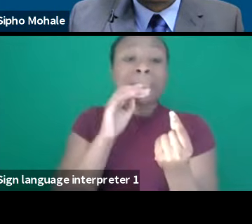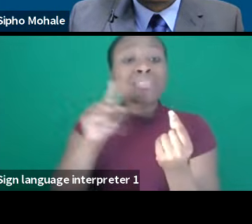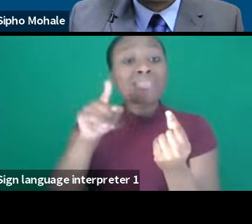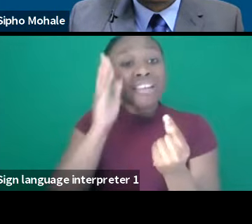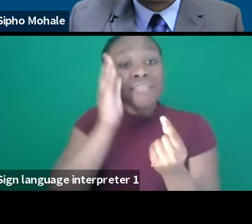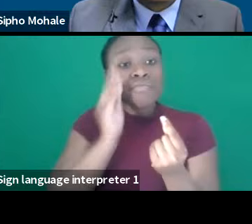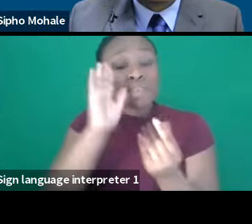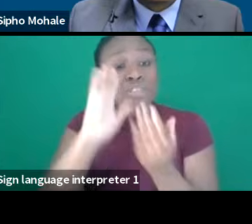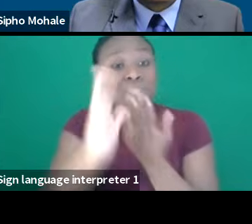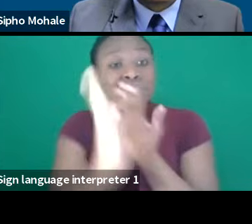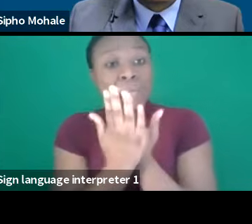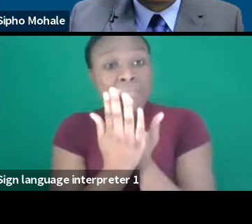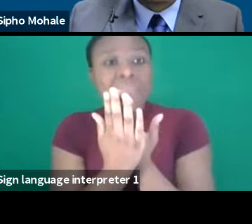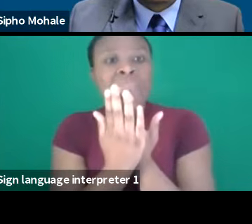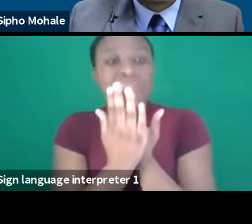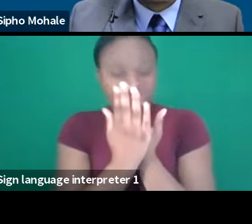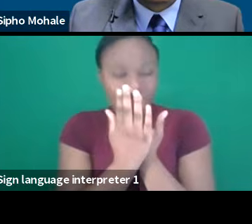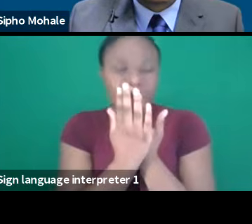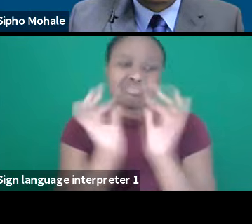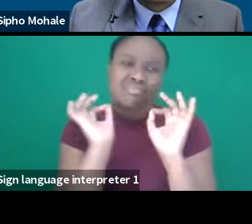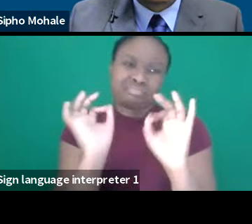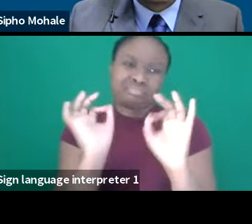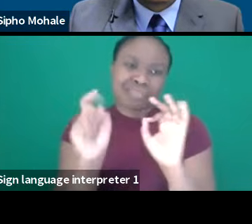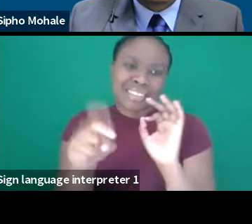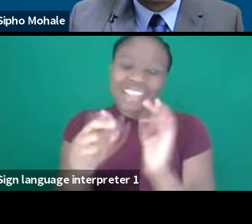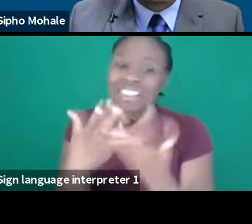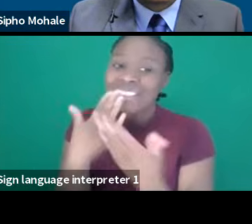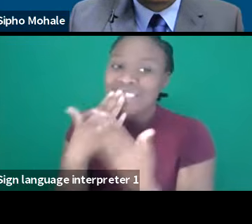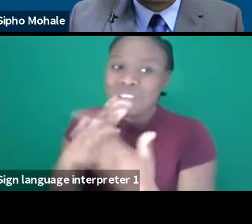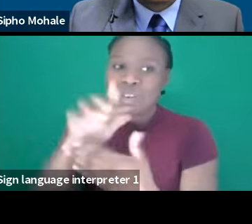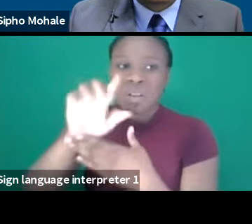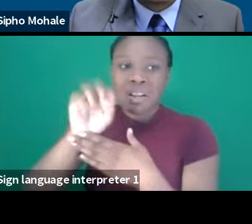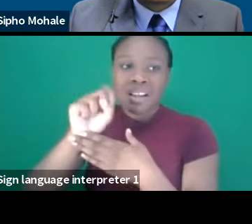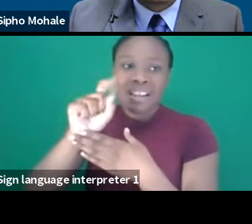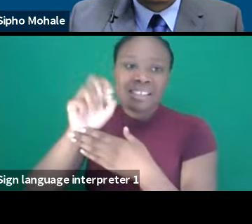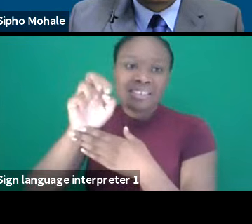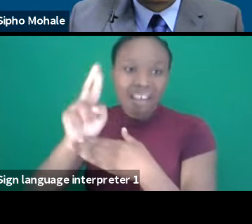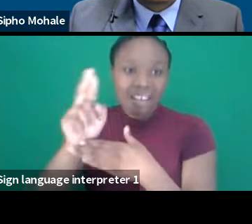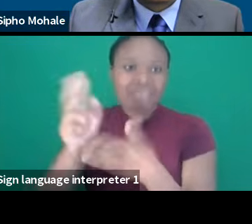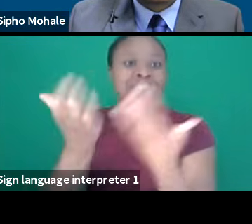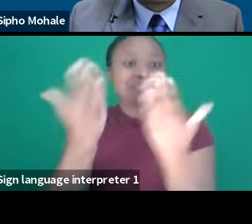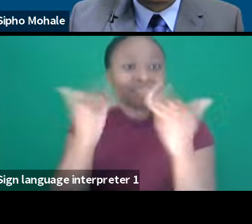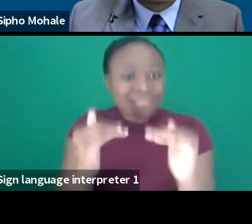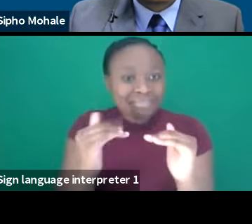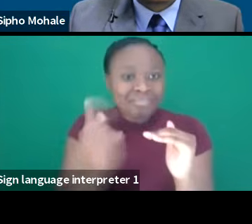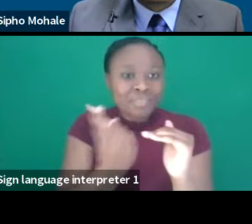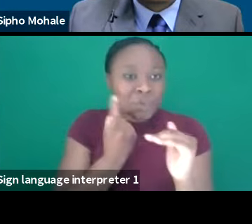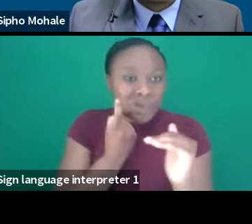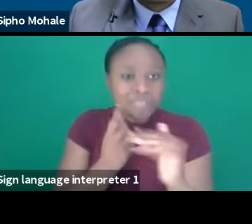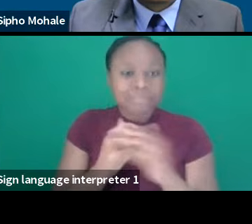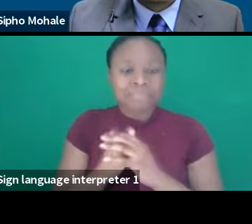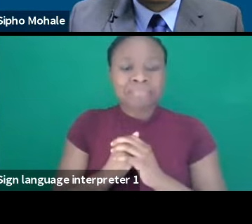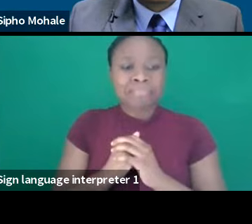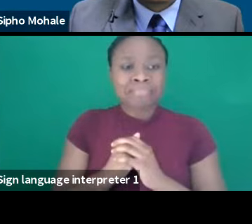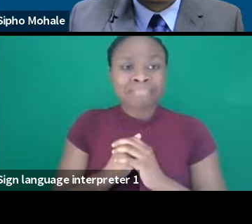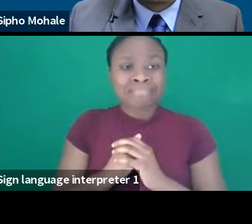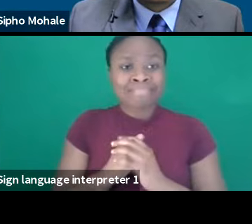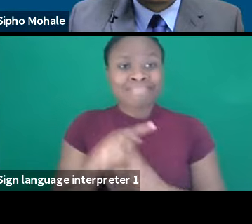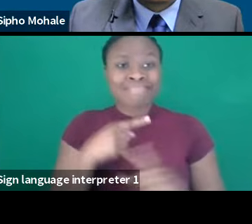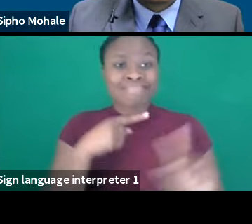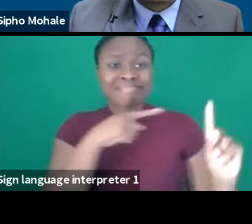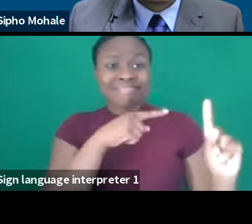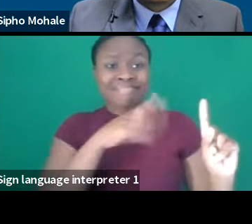by request. Thank you, Lester. We move to the next question. I have a client that took over